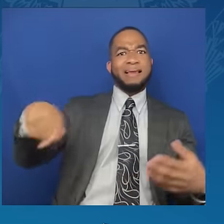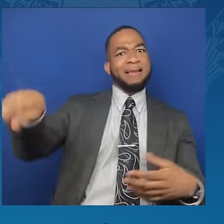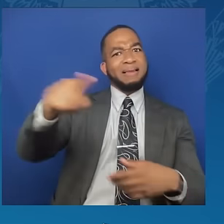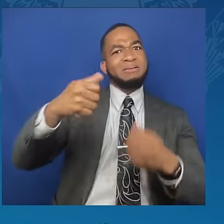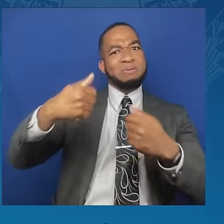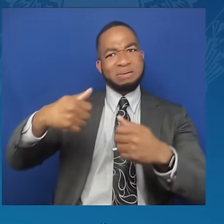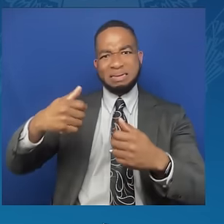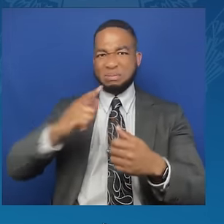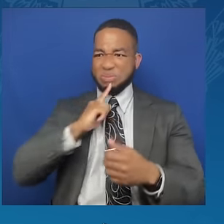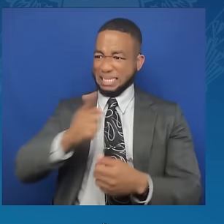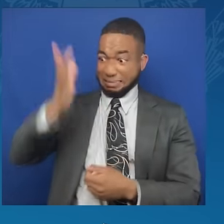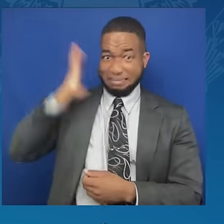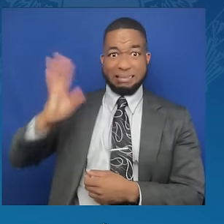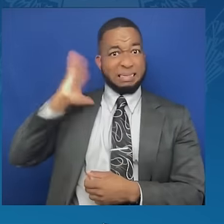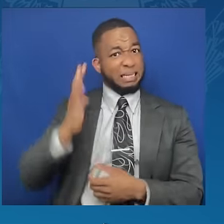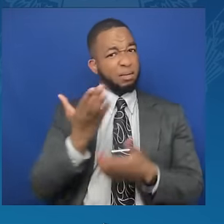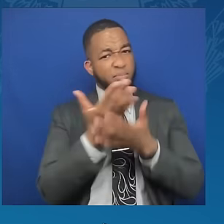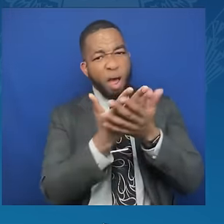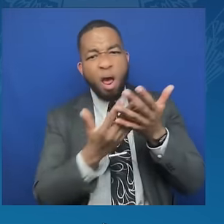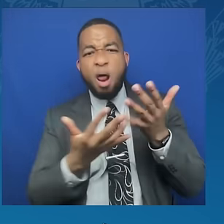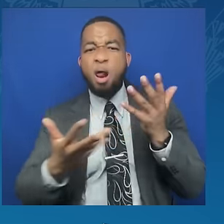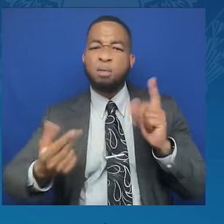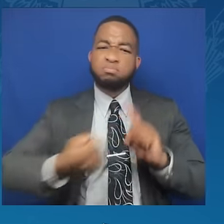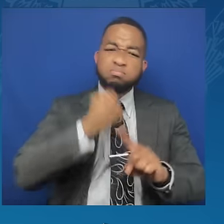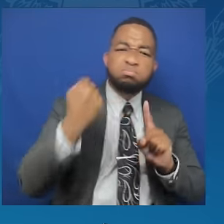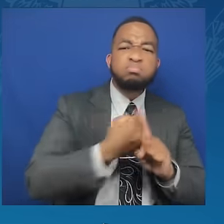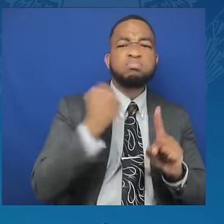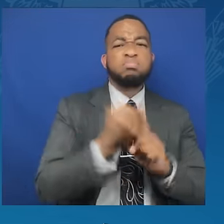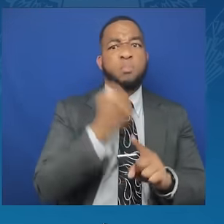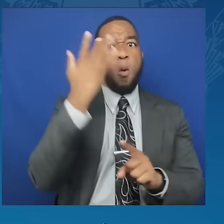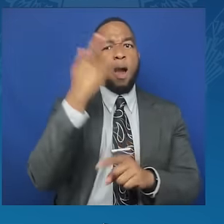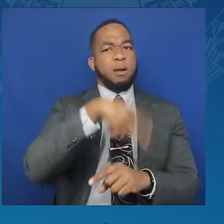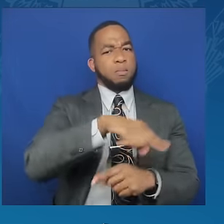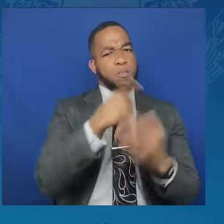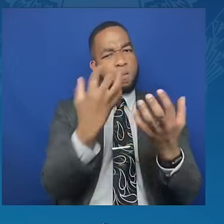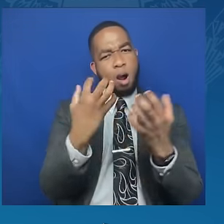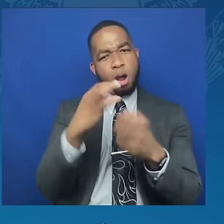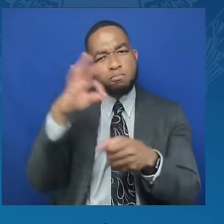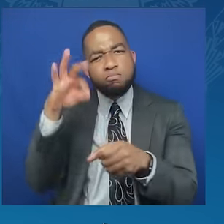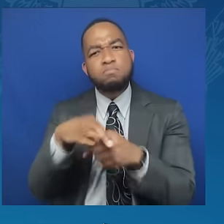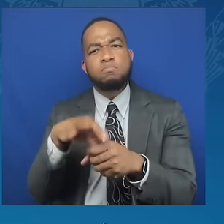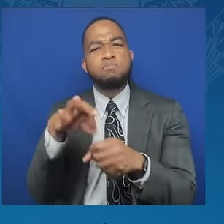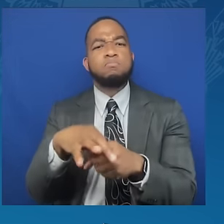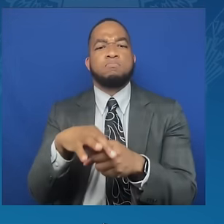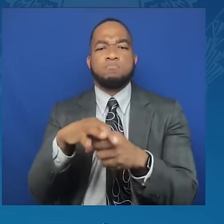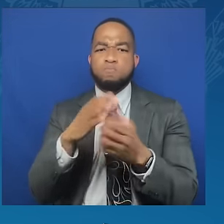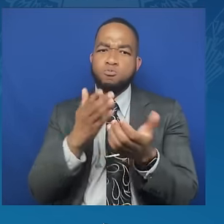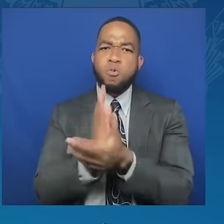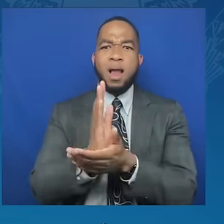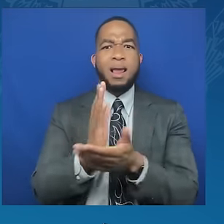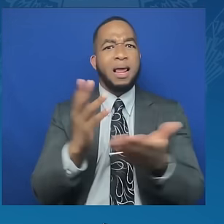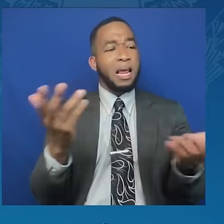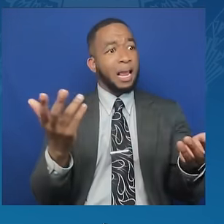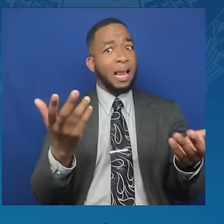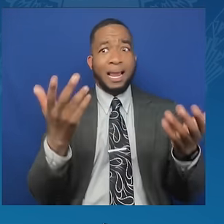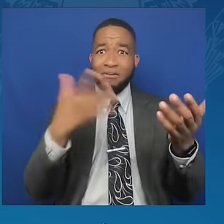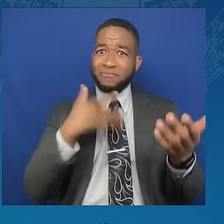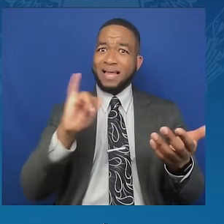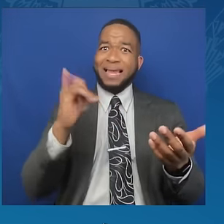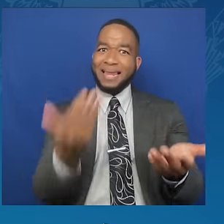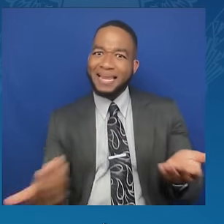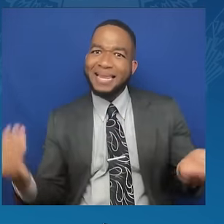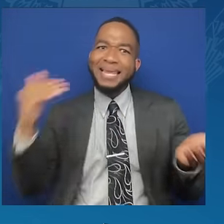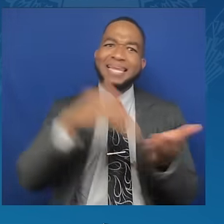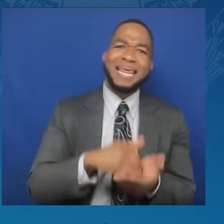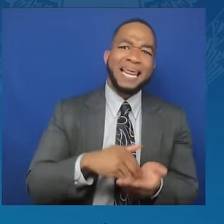fact that 59 years later it's in peril means that we got work to do. We have work to do. Never